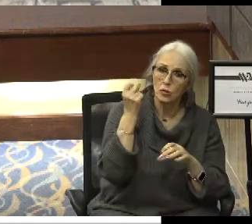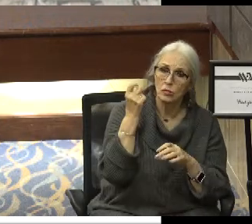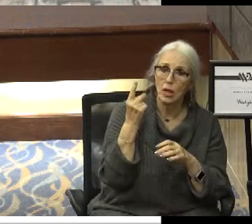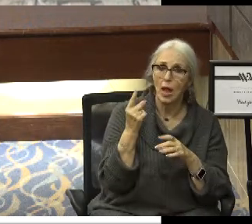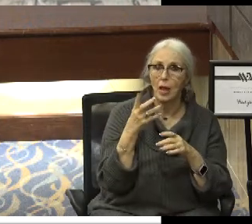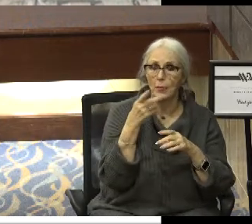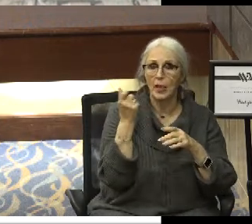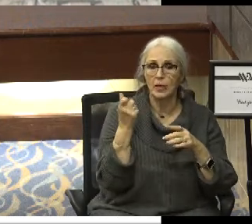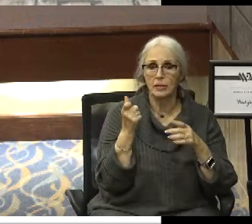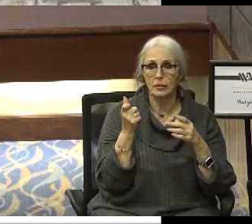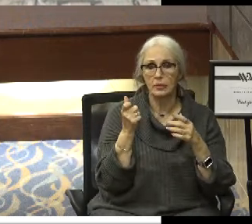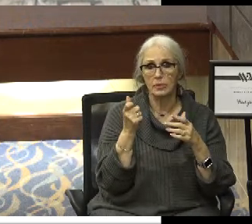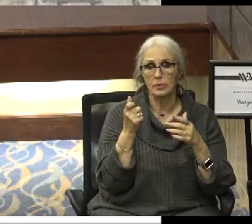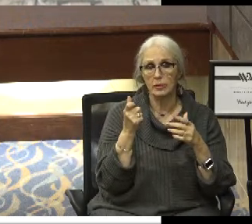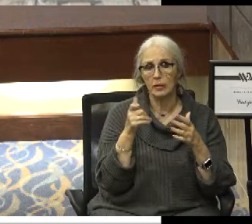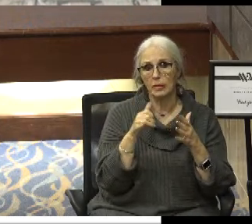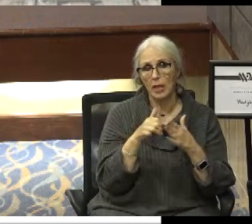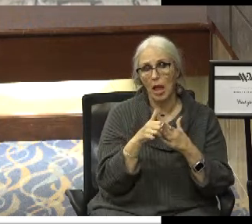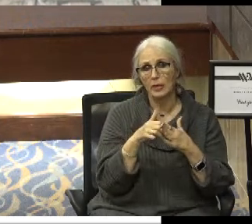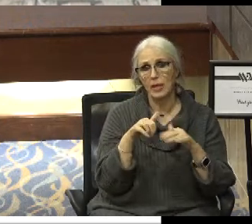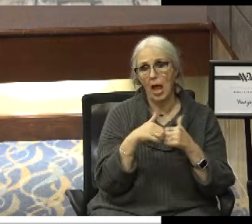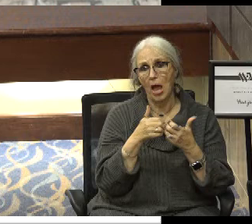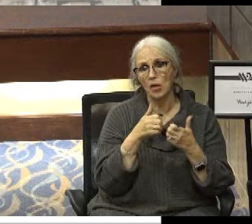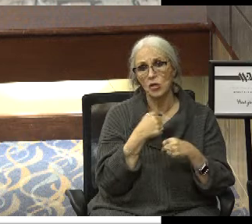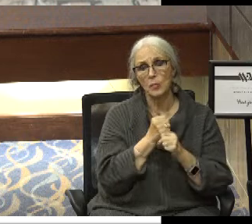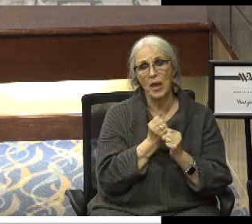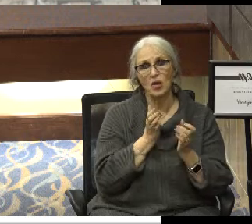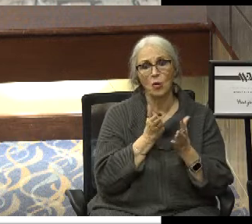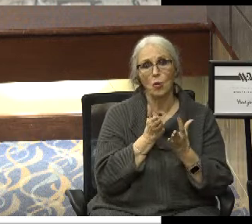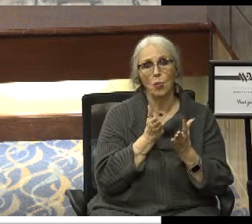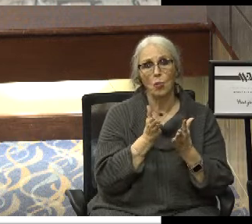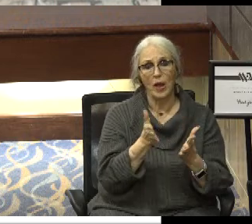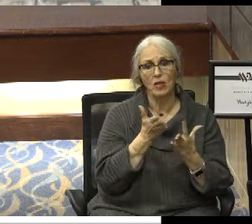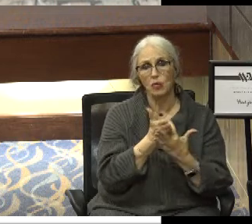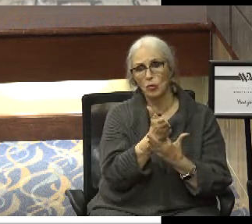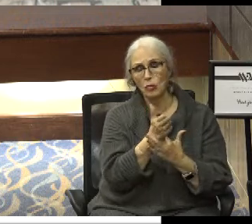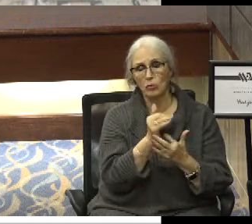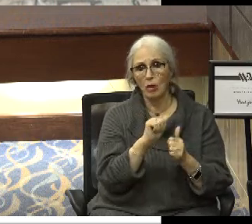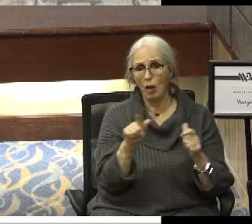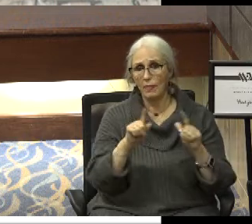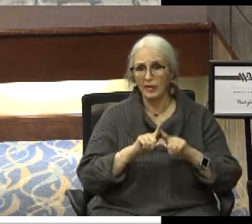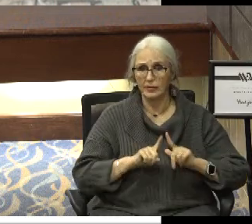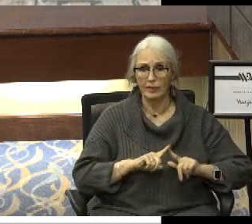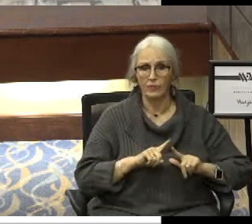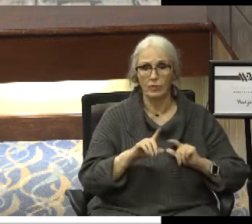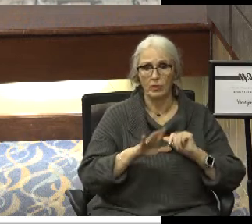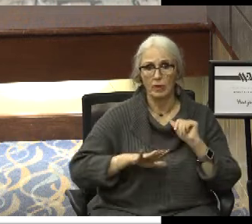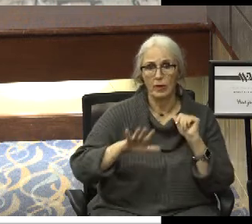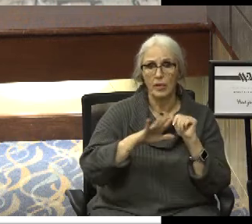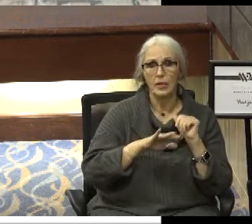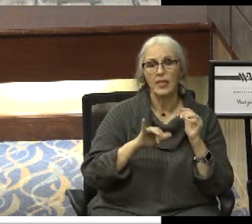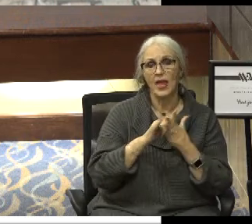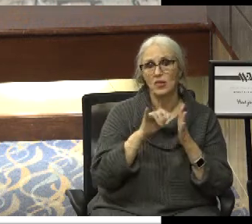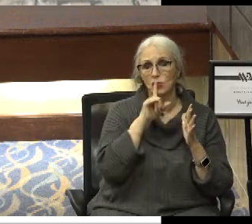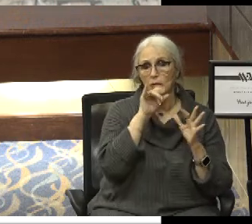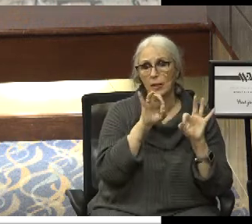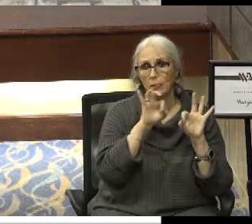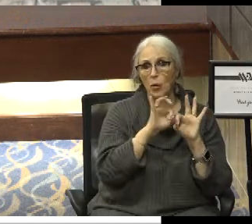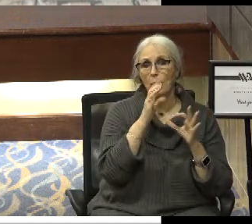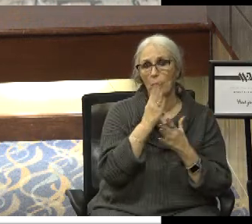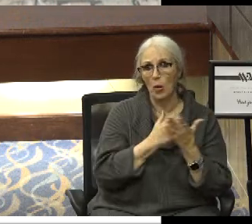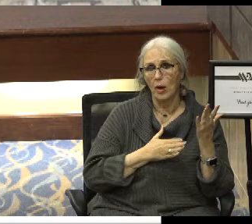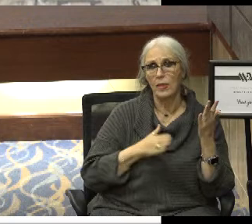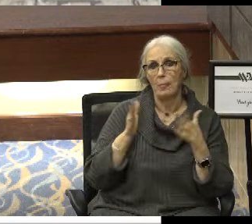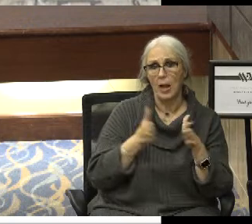from a wayfinding standpoint, to make your way through all these great things. So that's a key element of the plan.